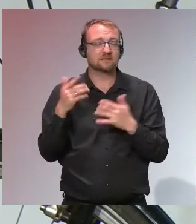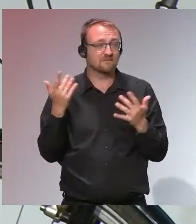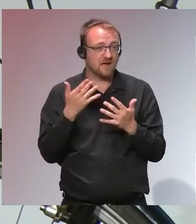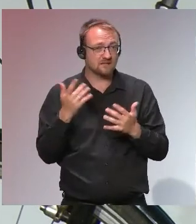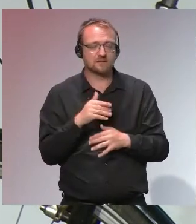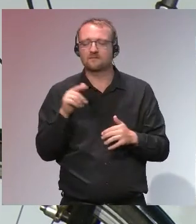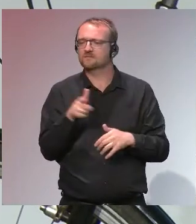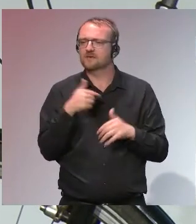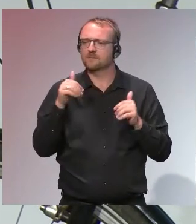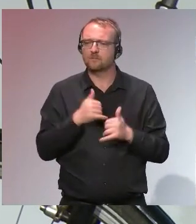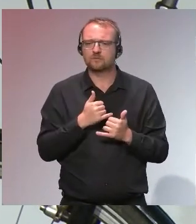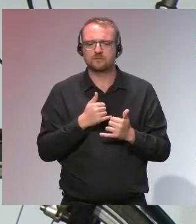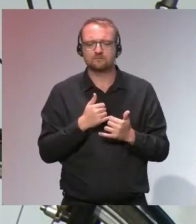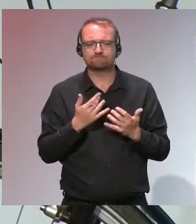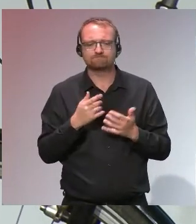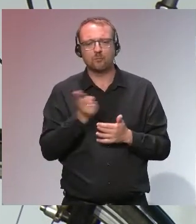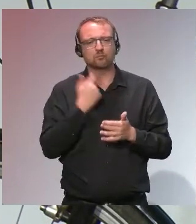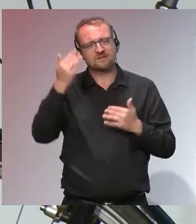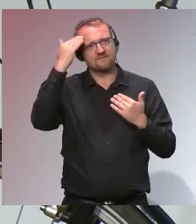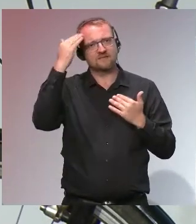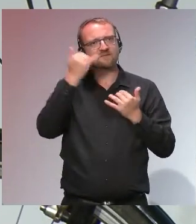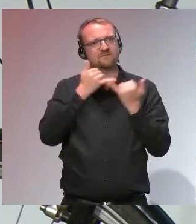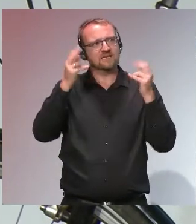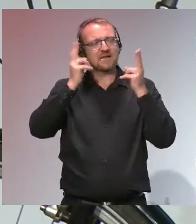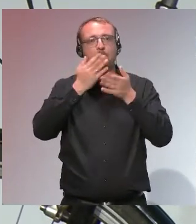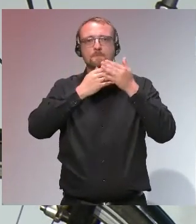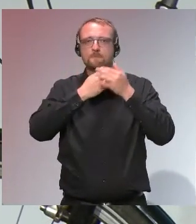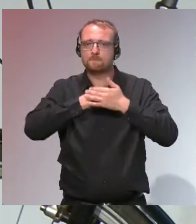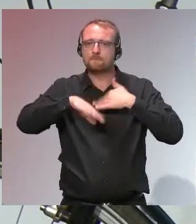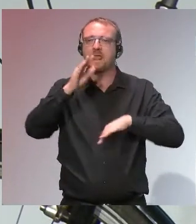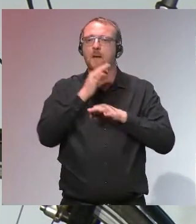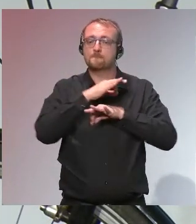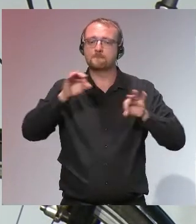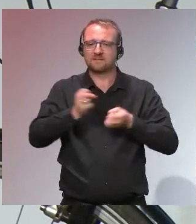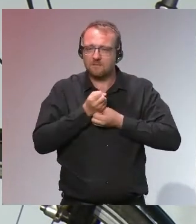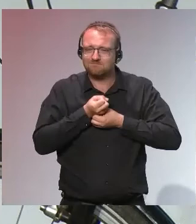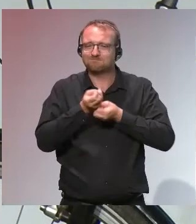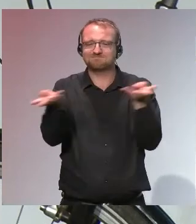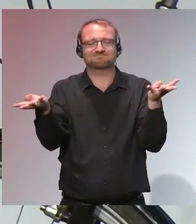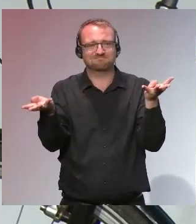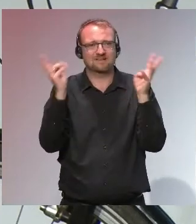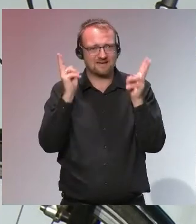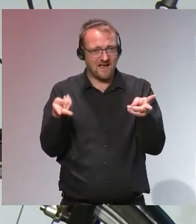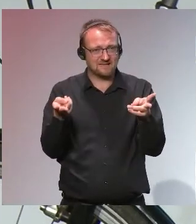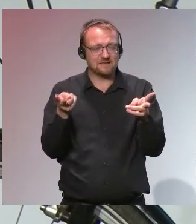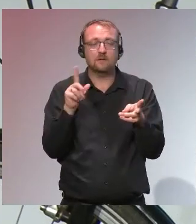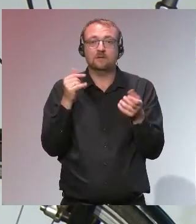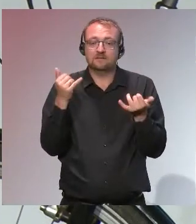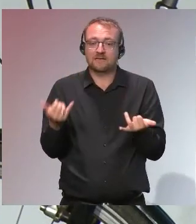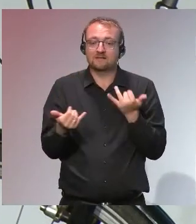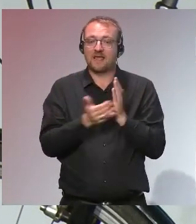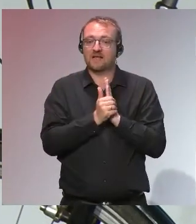and then. But it's not easy. It's really not easy. And I think now we are being seen as a player in the Netherlands, that they need to have us on board when they're